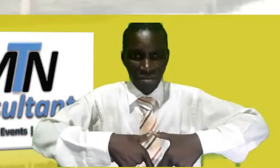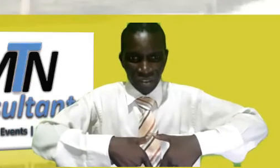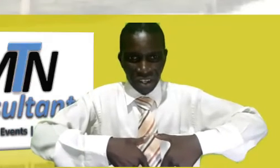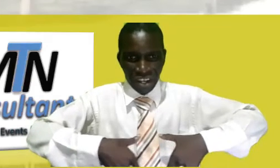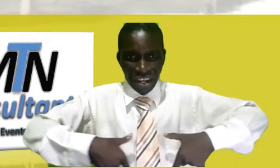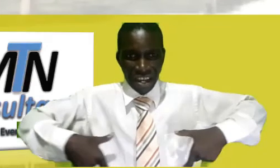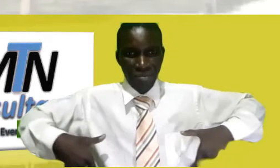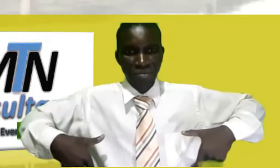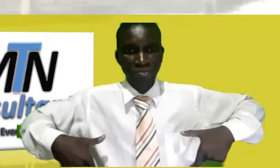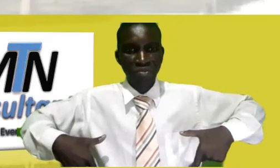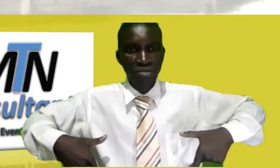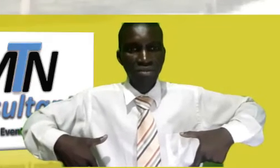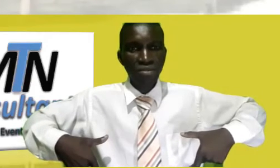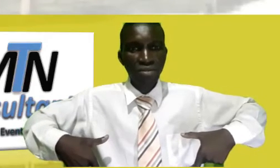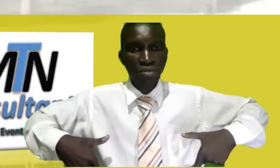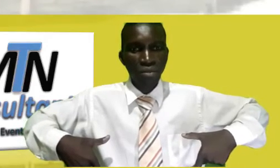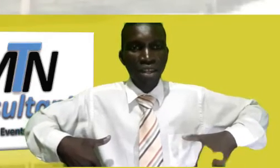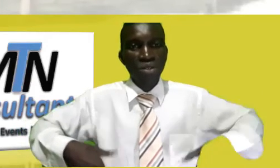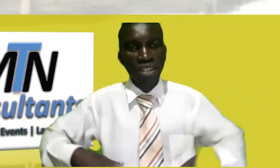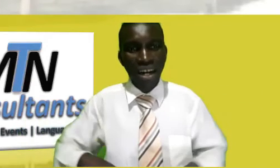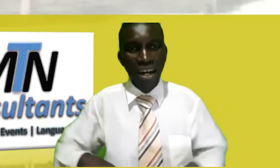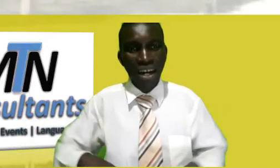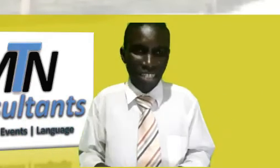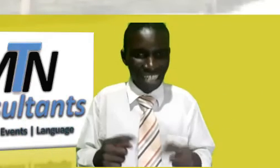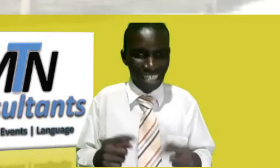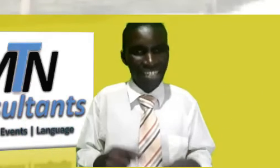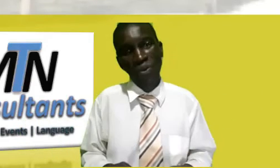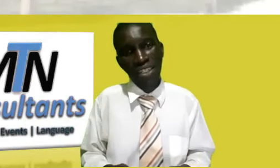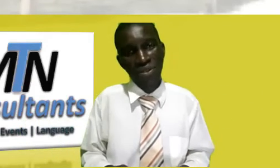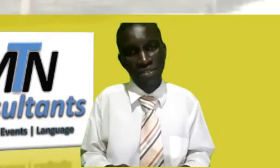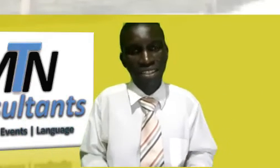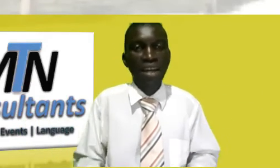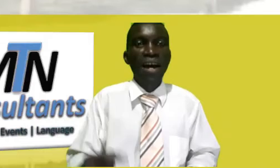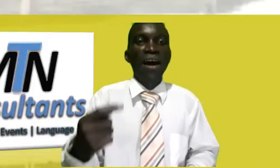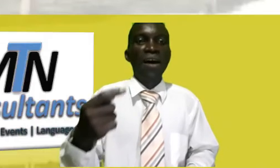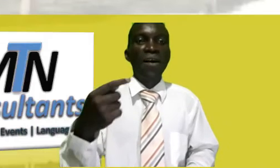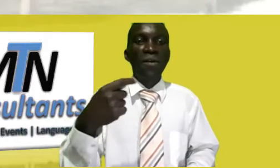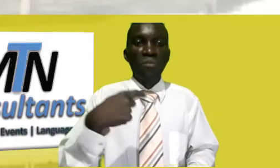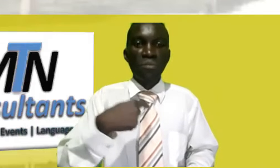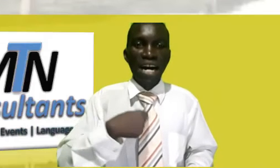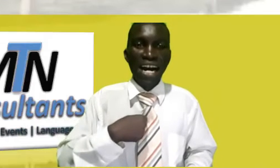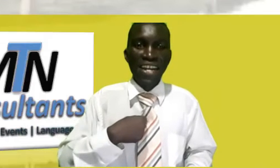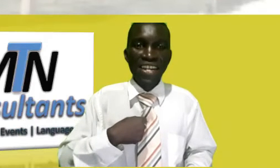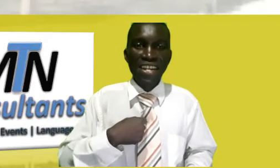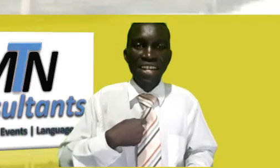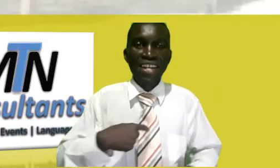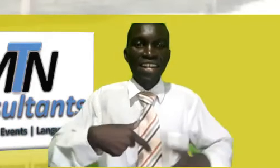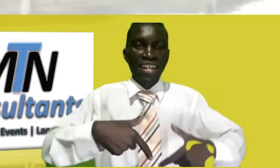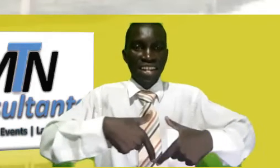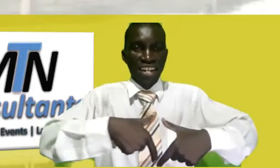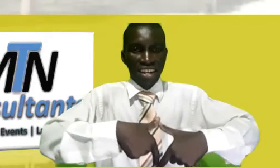name, name. So now let's add to what we have just, my